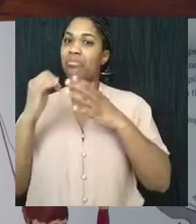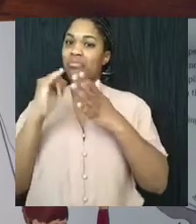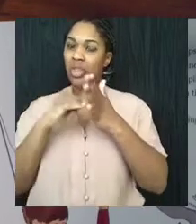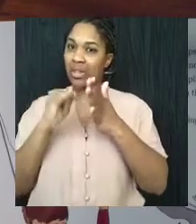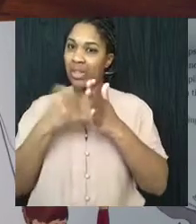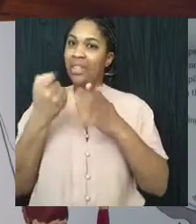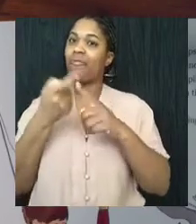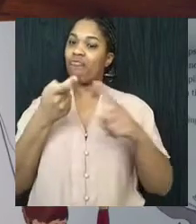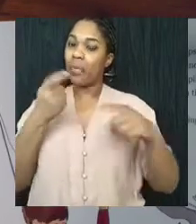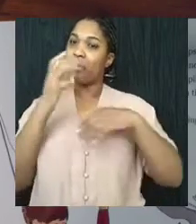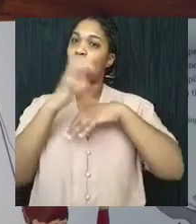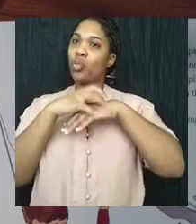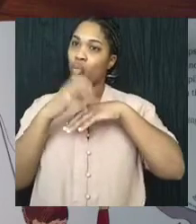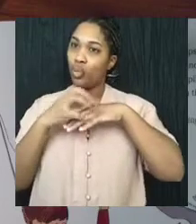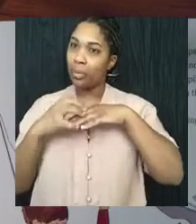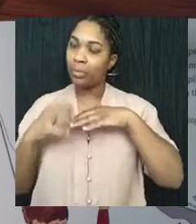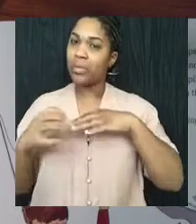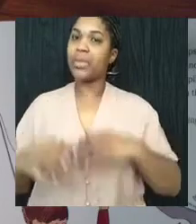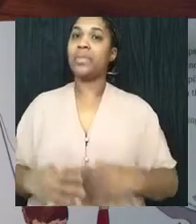from grapes,